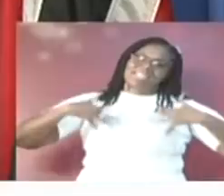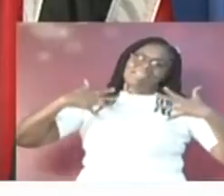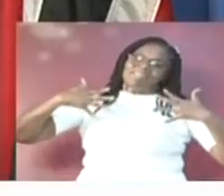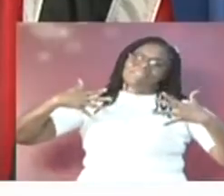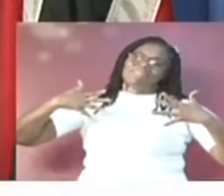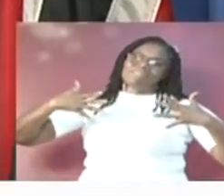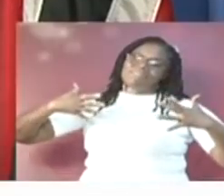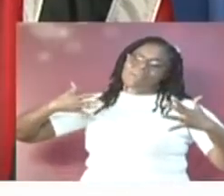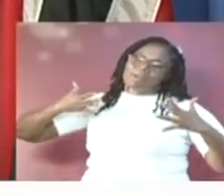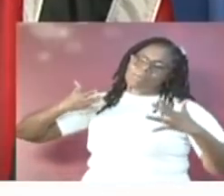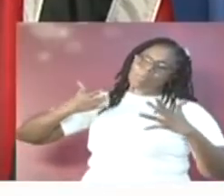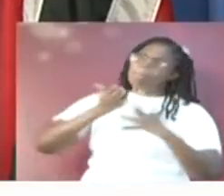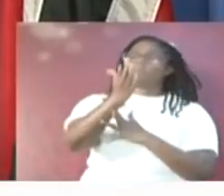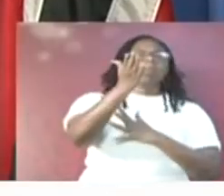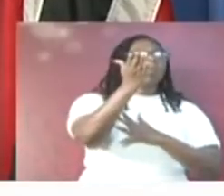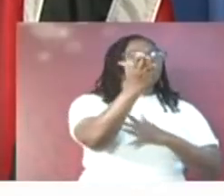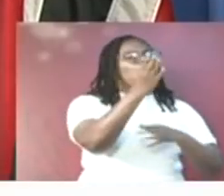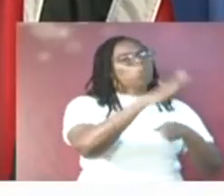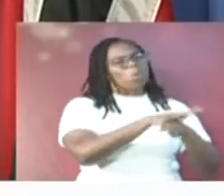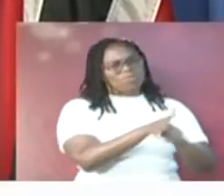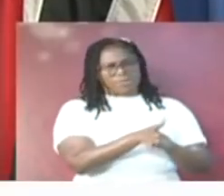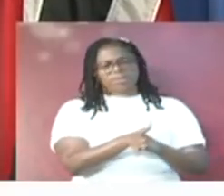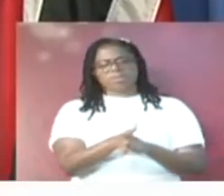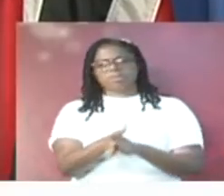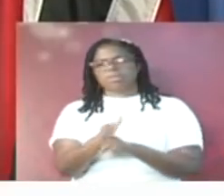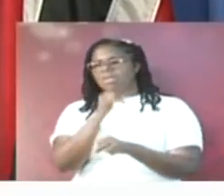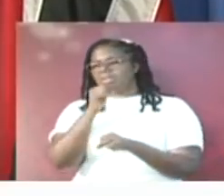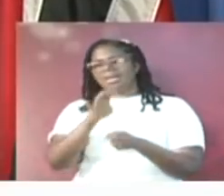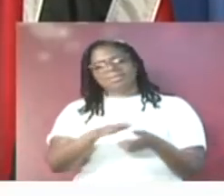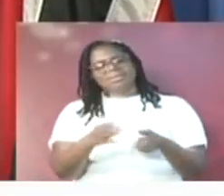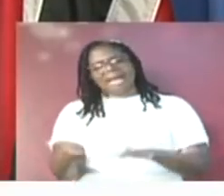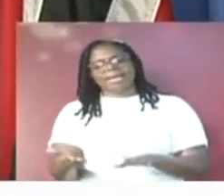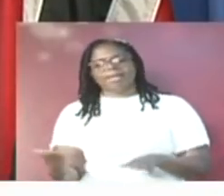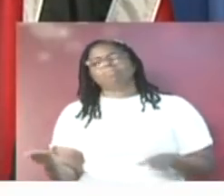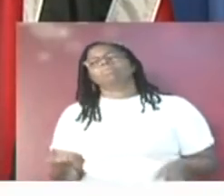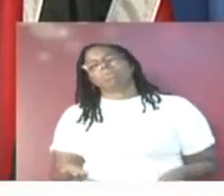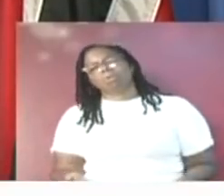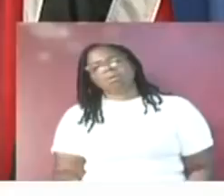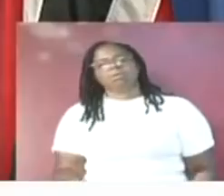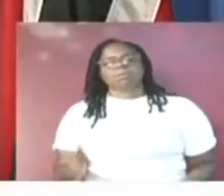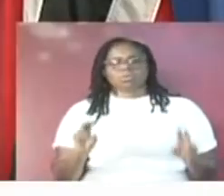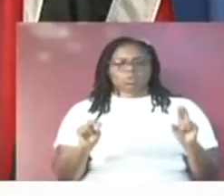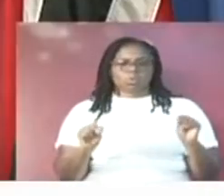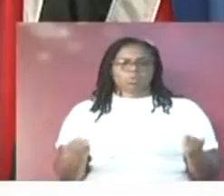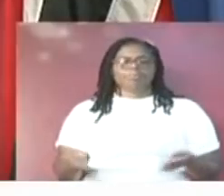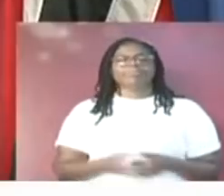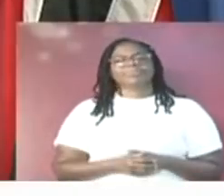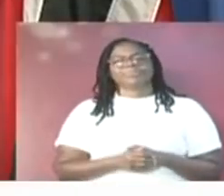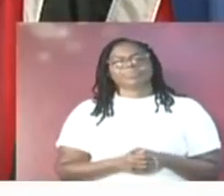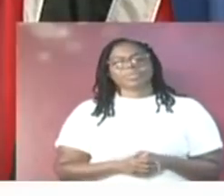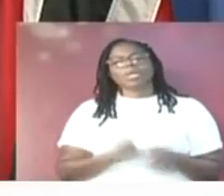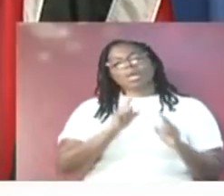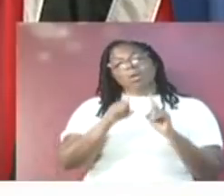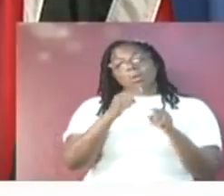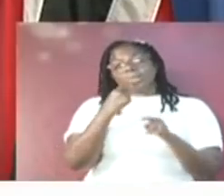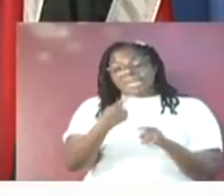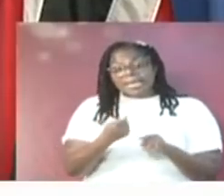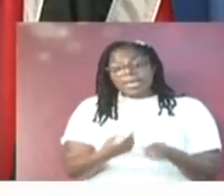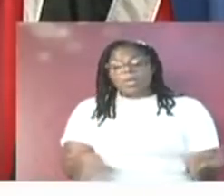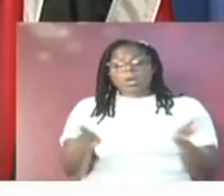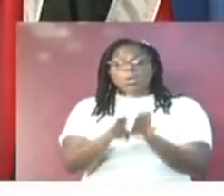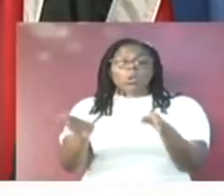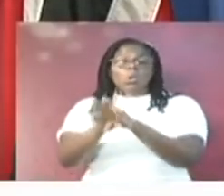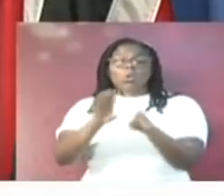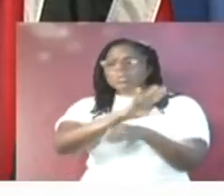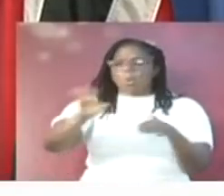virus. So when we said that we will close all restaurants and bars, it is